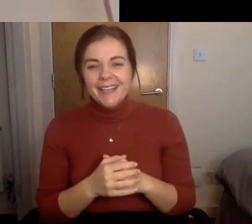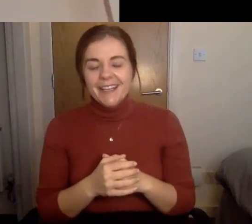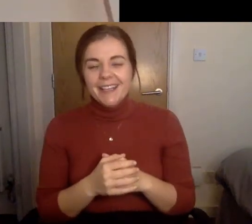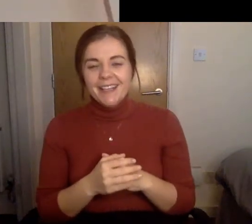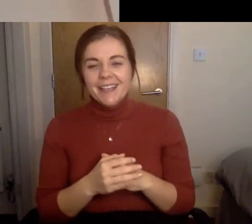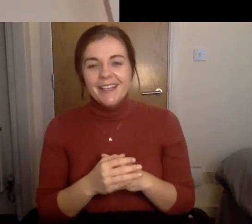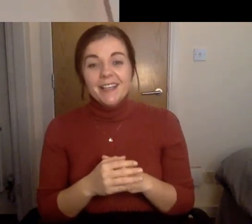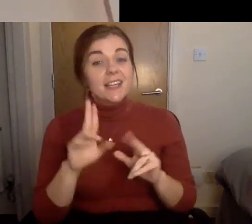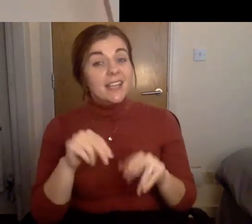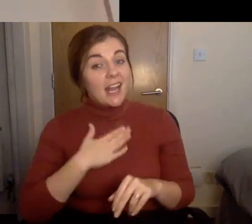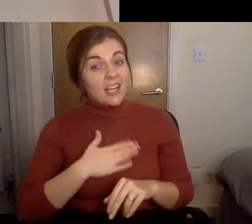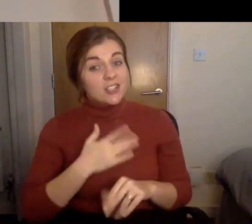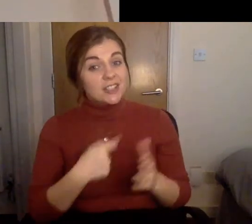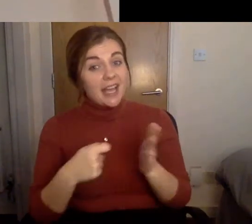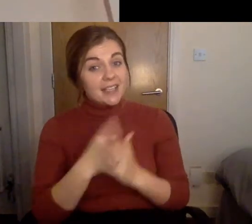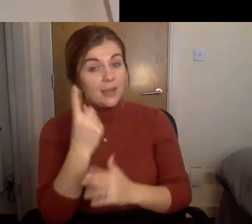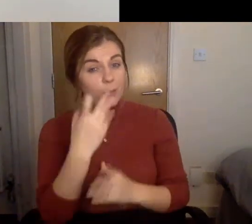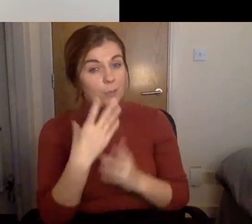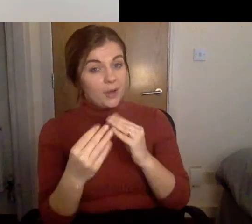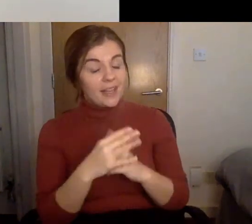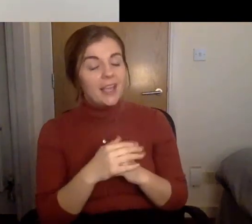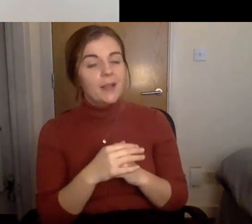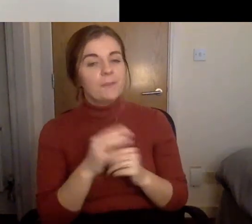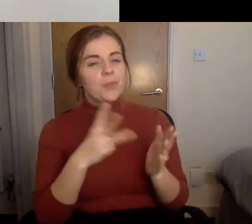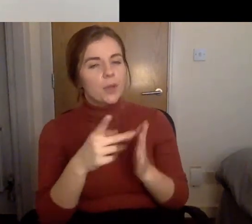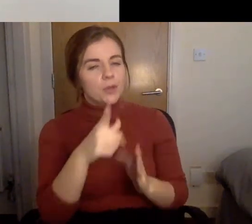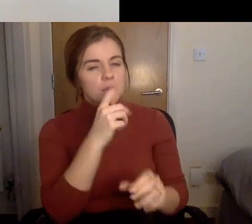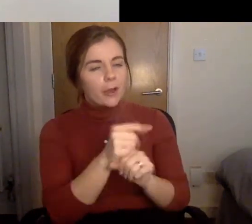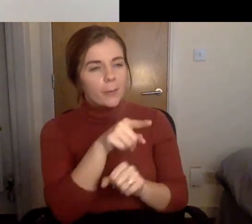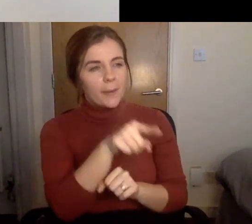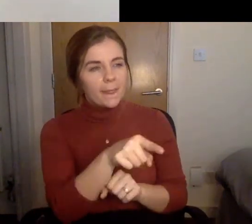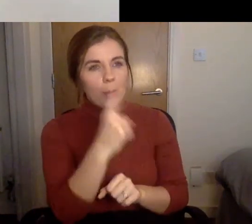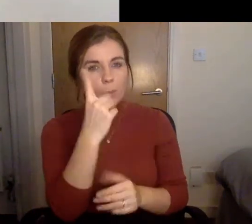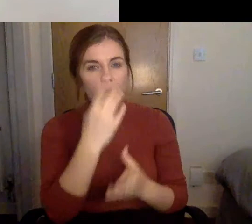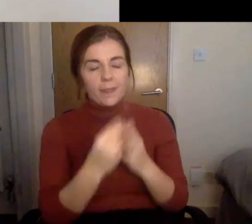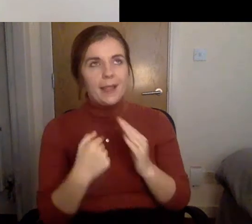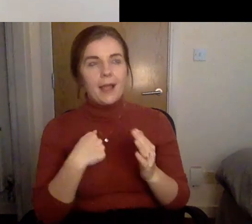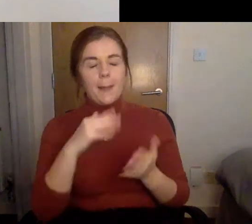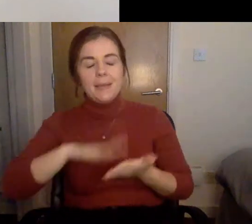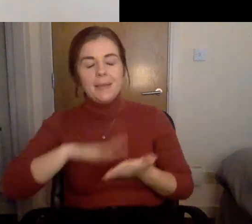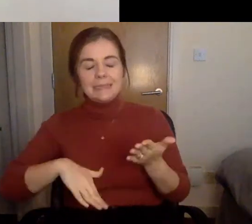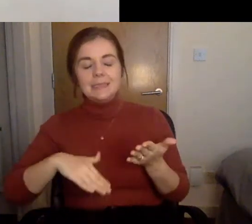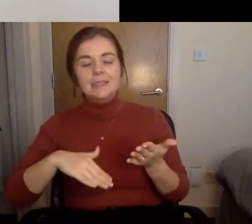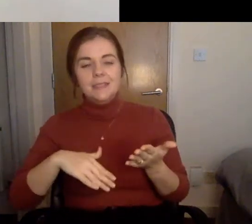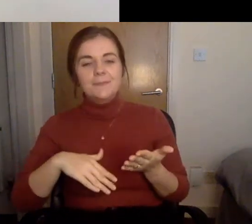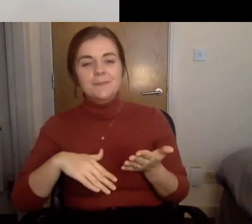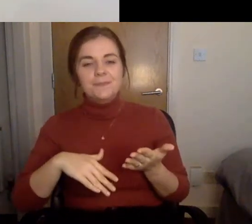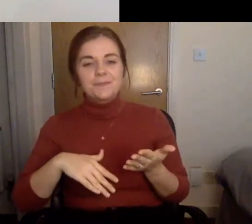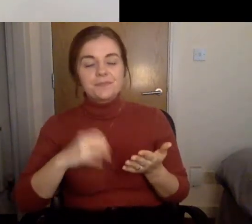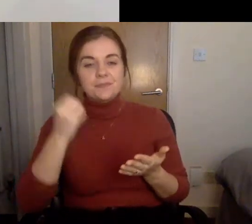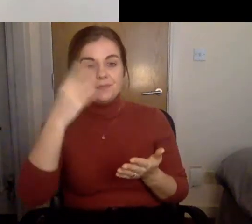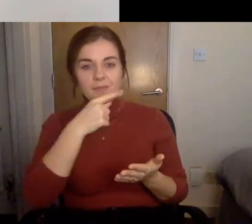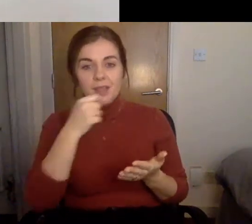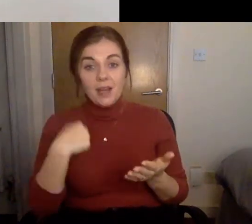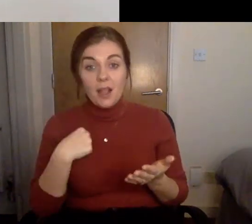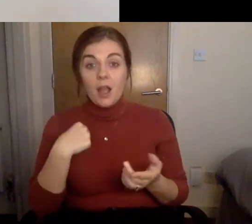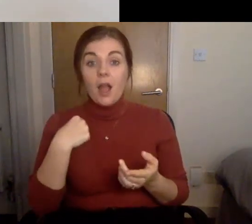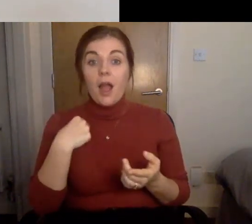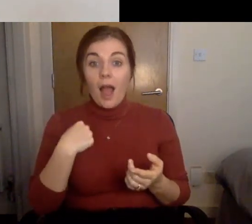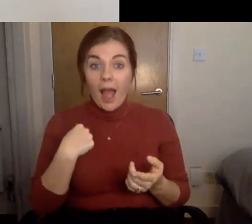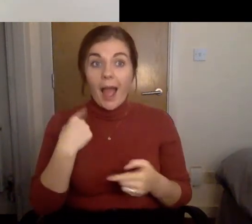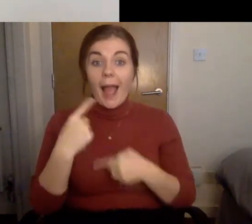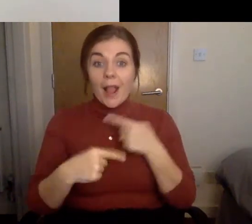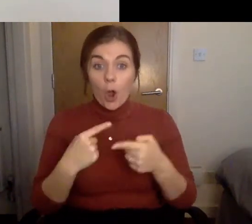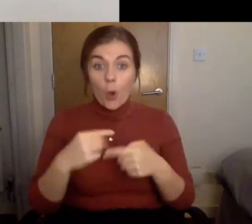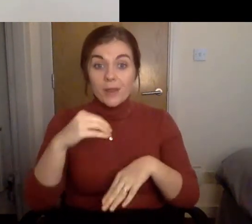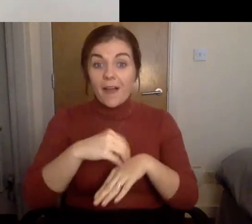know. I might just say, just as you were talking there, it struck me something that I didn't say. Like I say from day one. So I